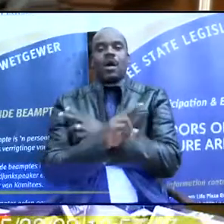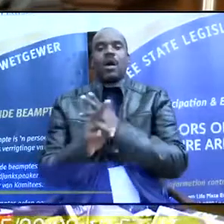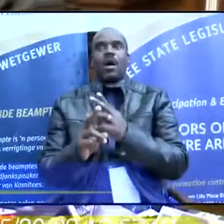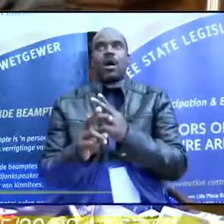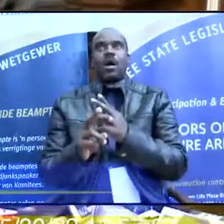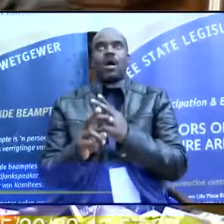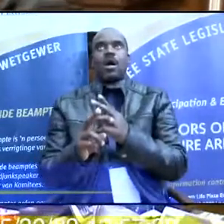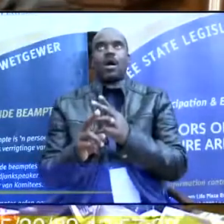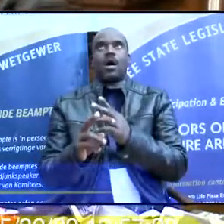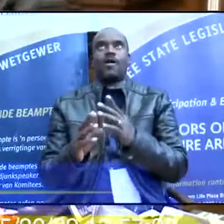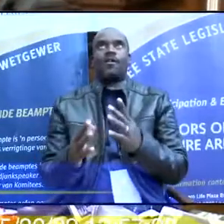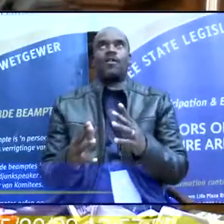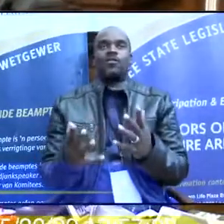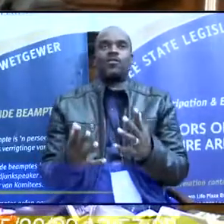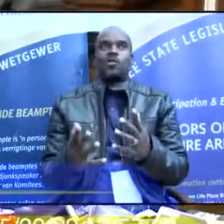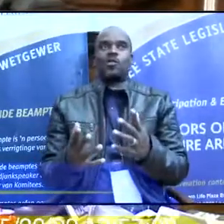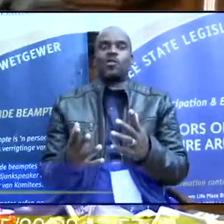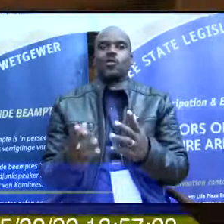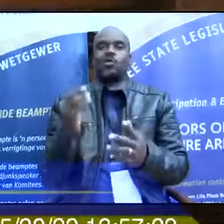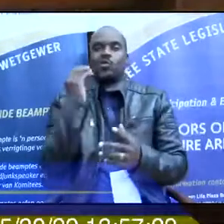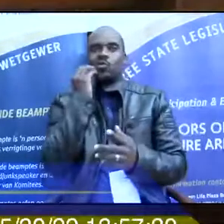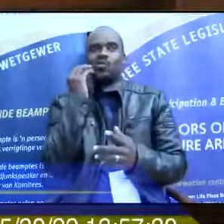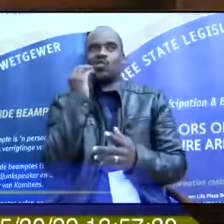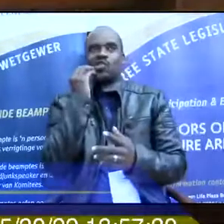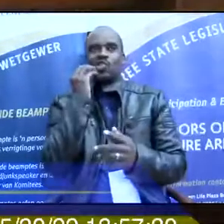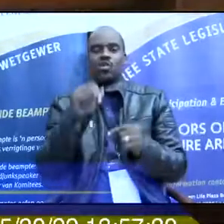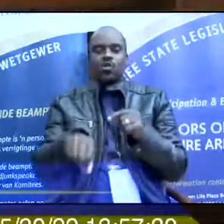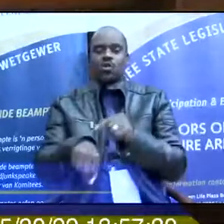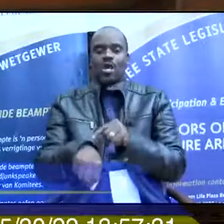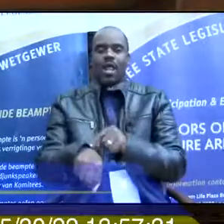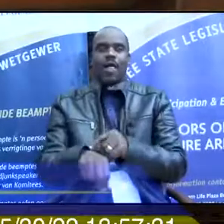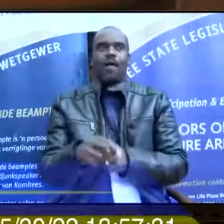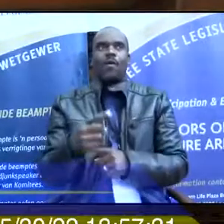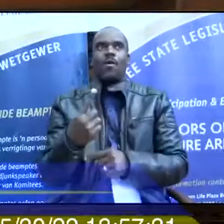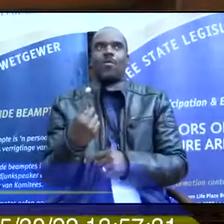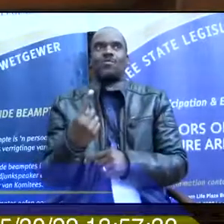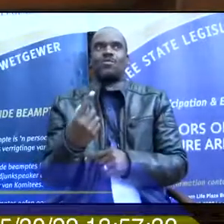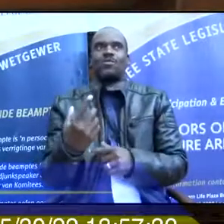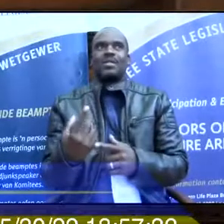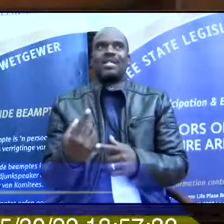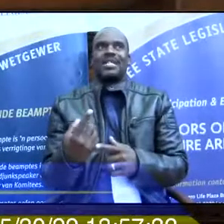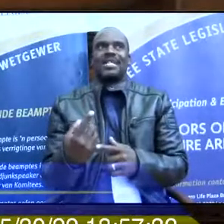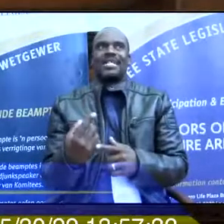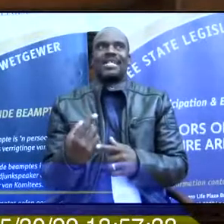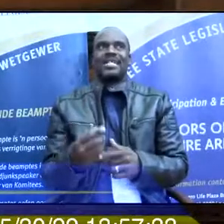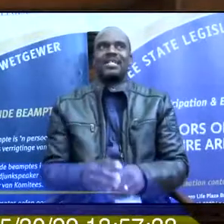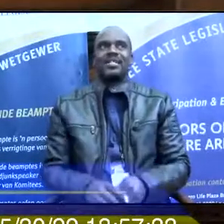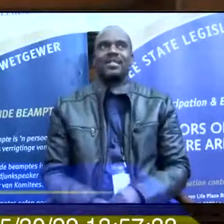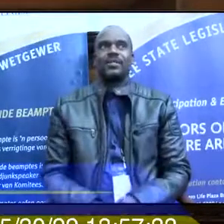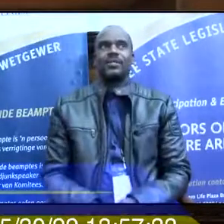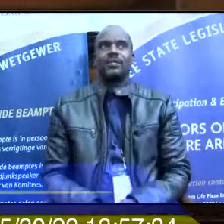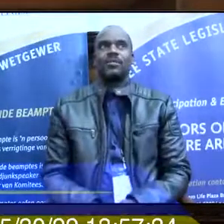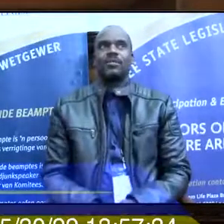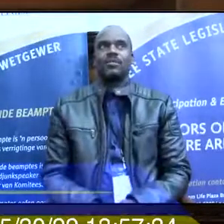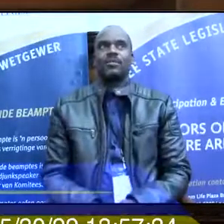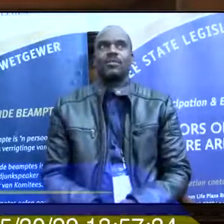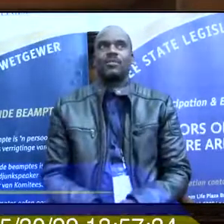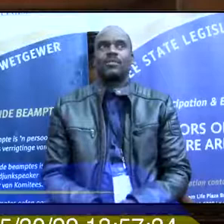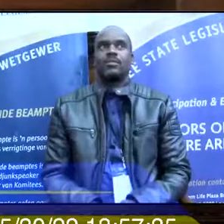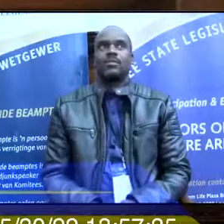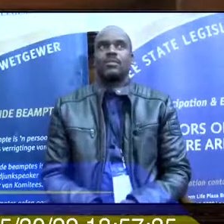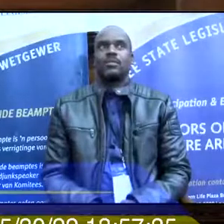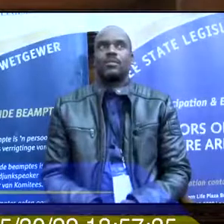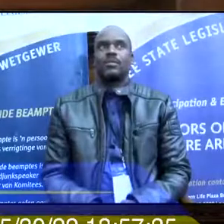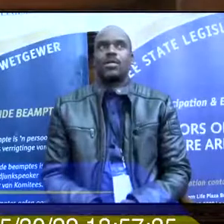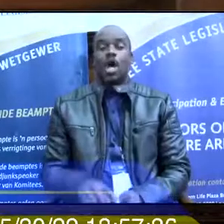o'clock lunch will be served in the area here where you had breakfast in the morning is is it two